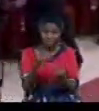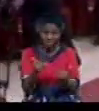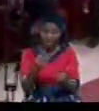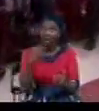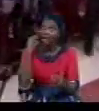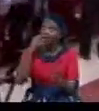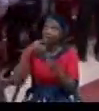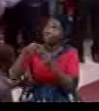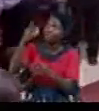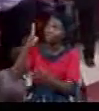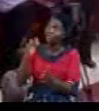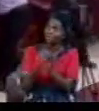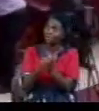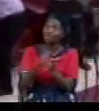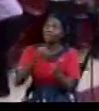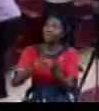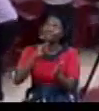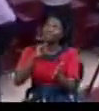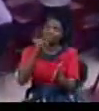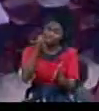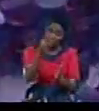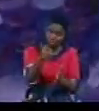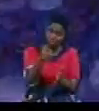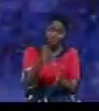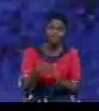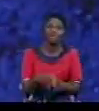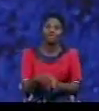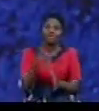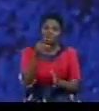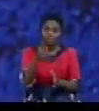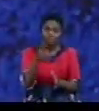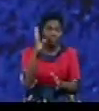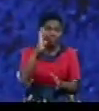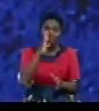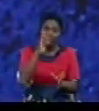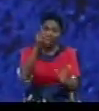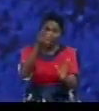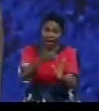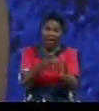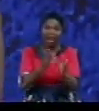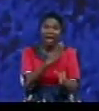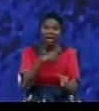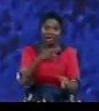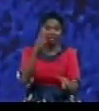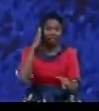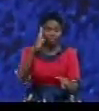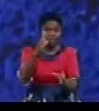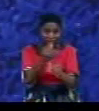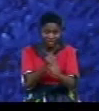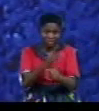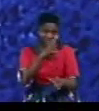Lord it is you are the first partakers and you are the first beneficiaries of the power